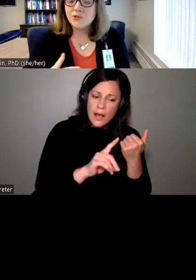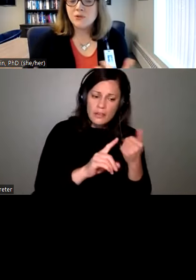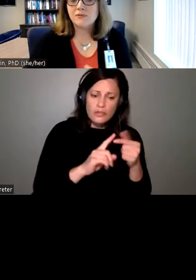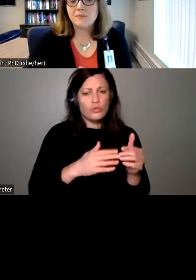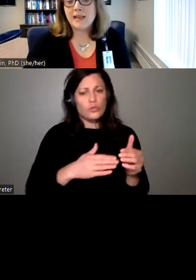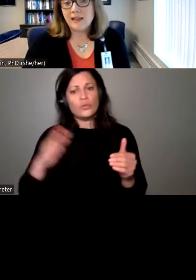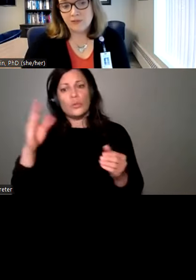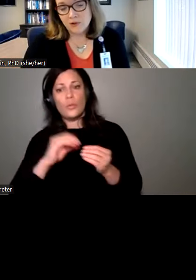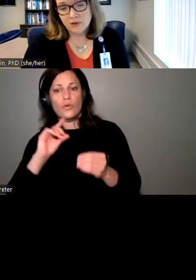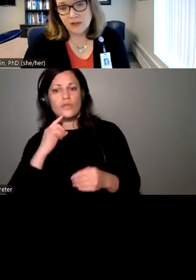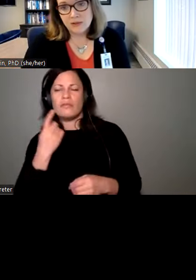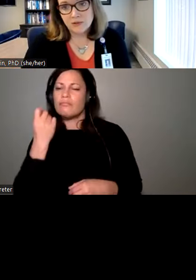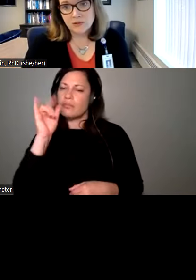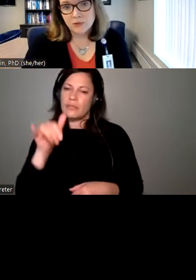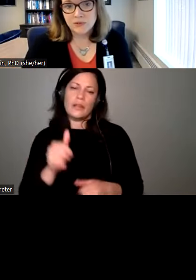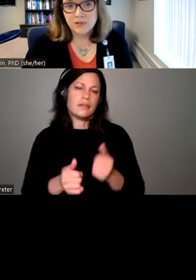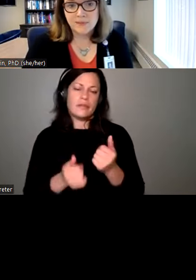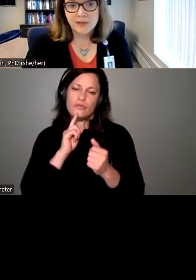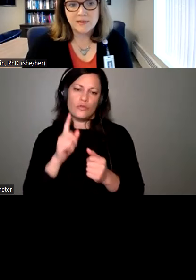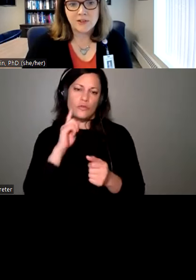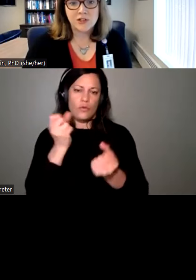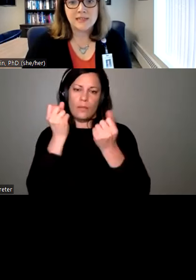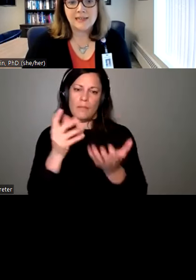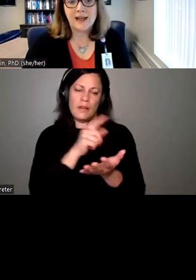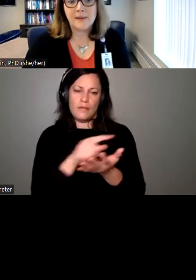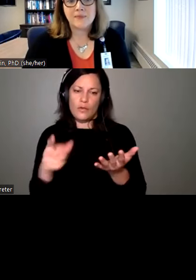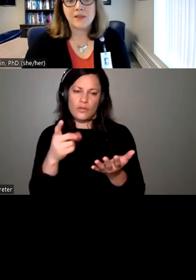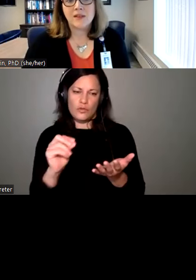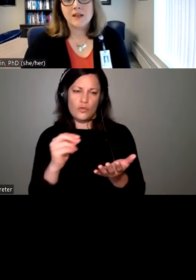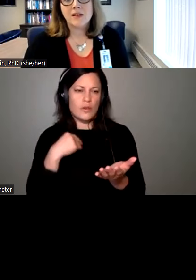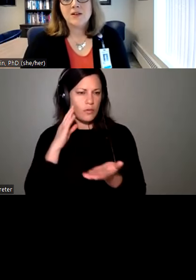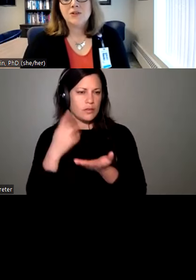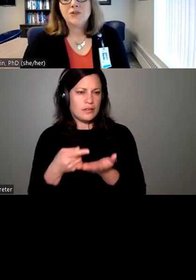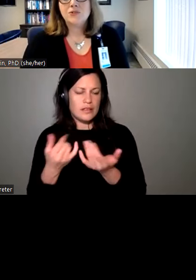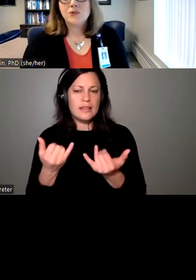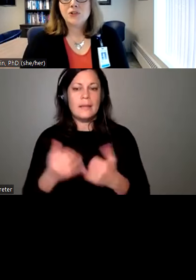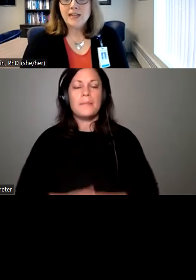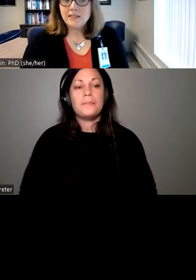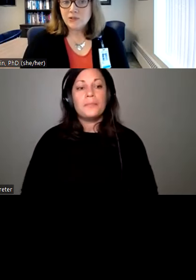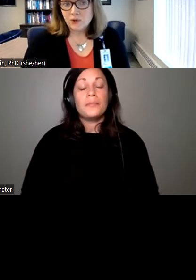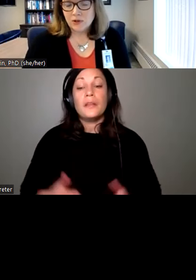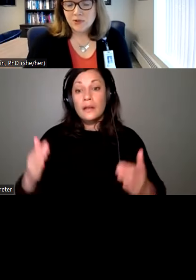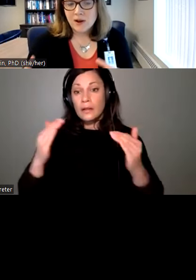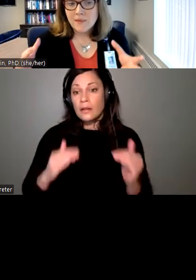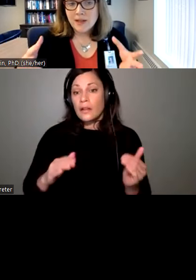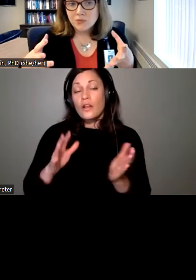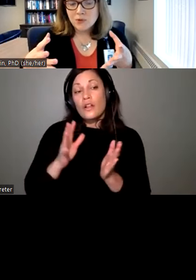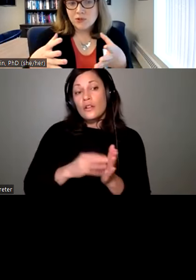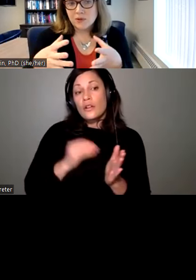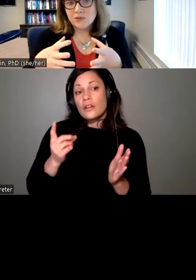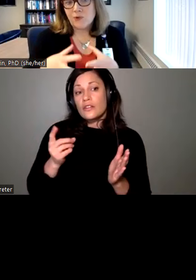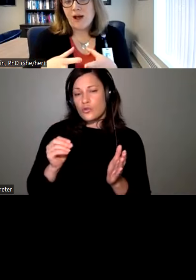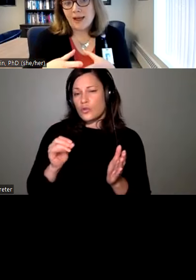that's true of many of the neurodevelopmental disorders that I'm going to touch on today. So learning disorders are a much